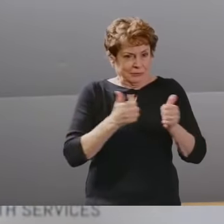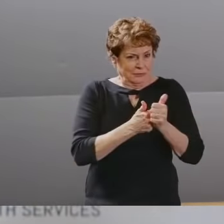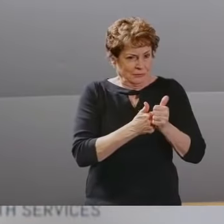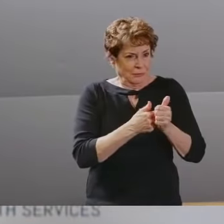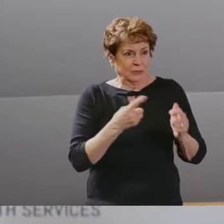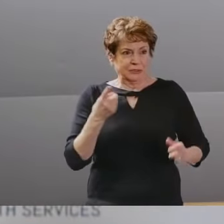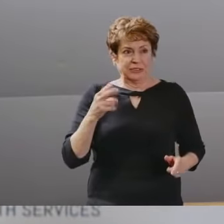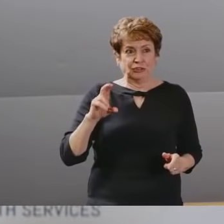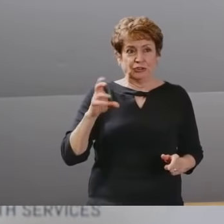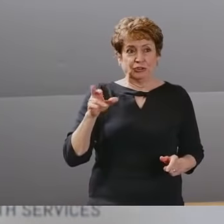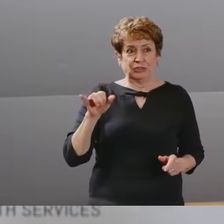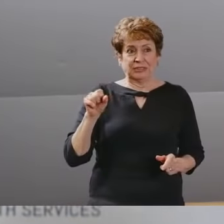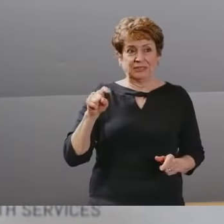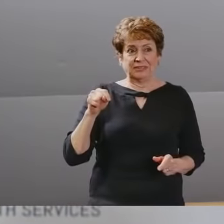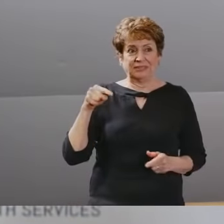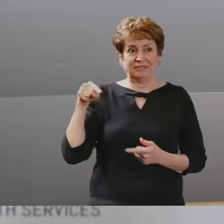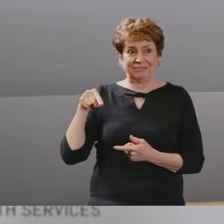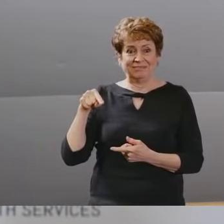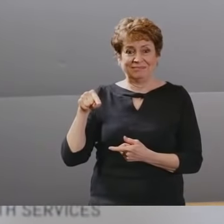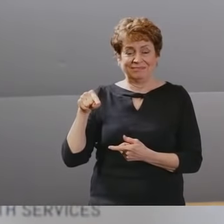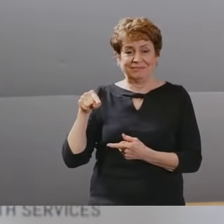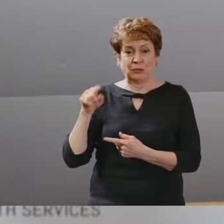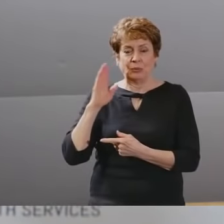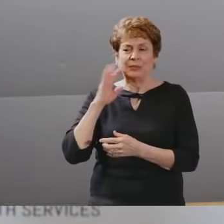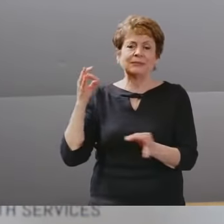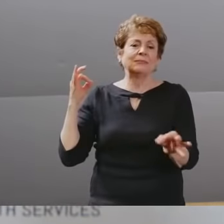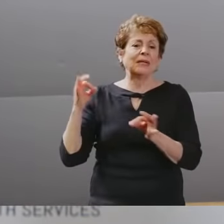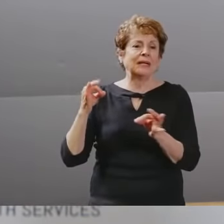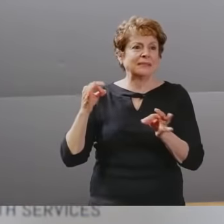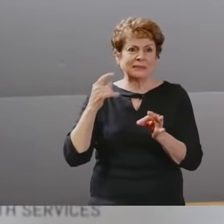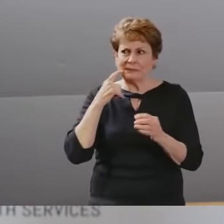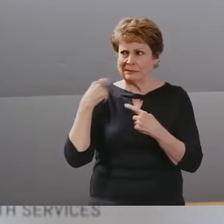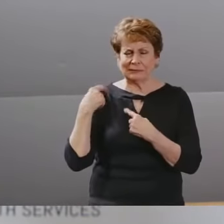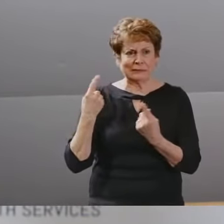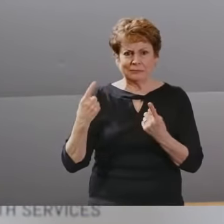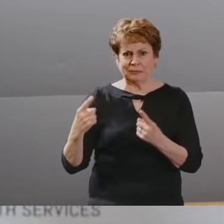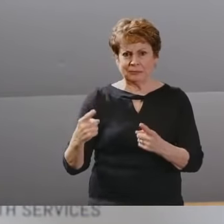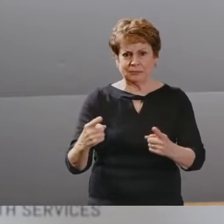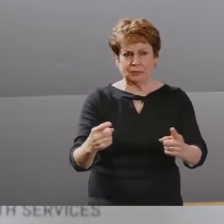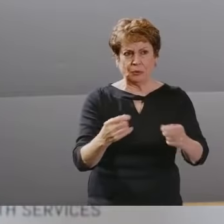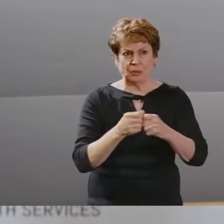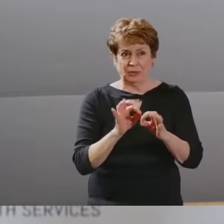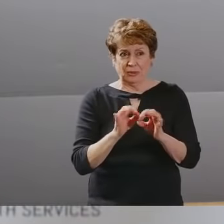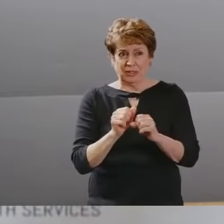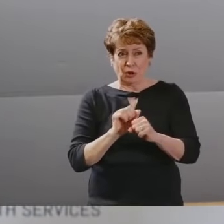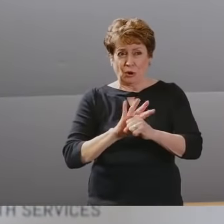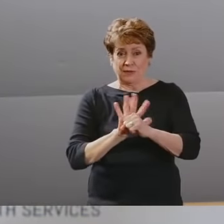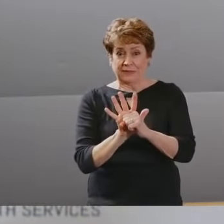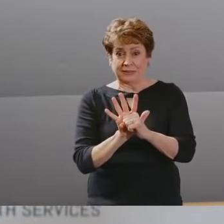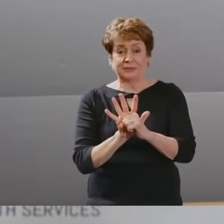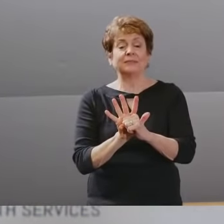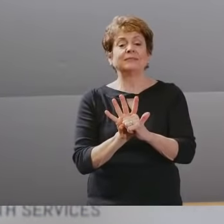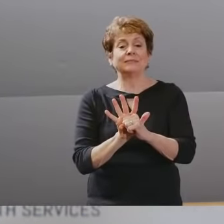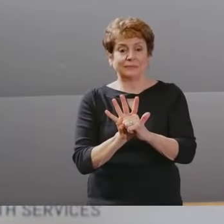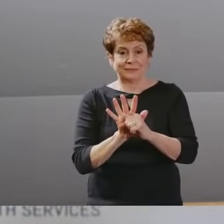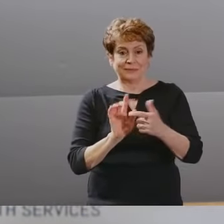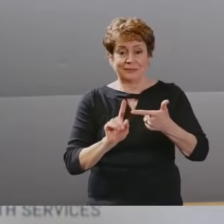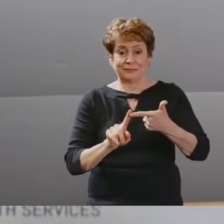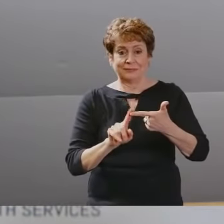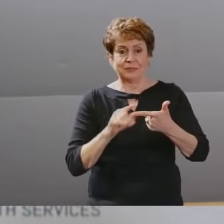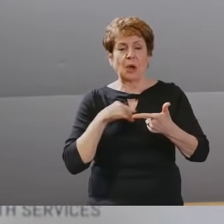Cara Christ on the latest on COVID-19, and then I'm going to come and I have some comments. We'll get an update